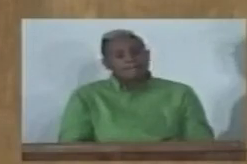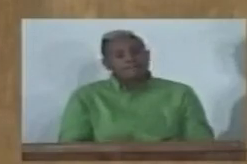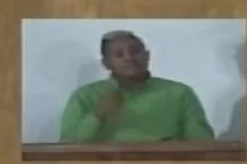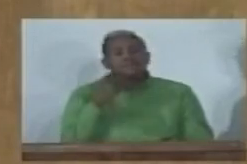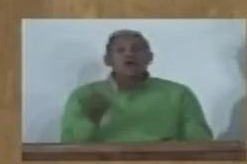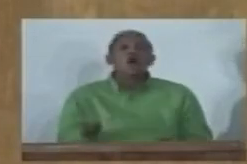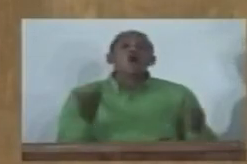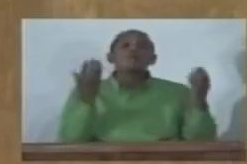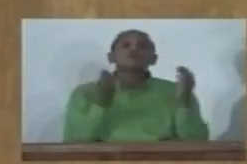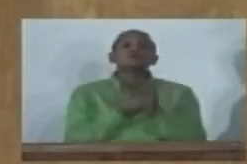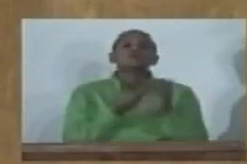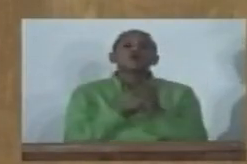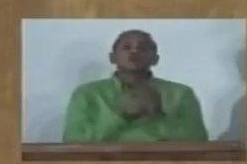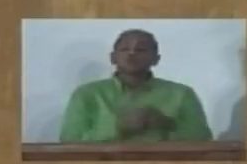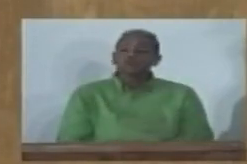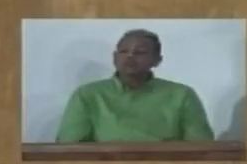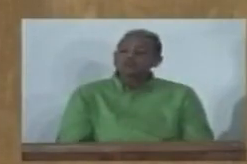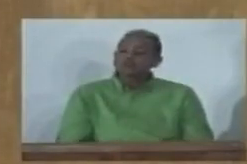money.